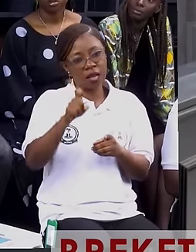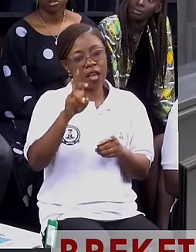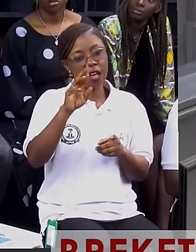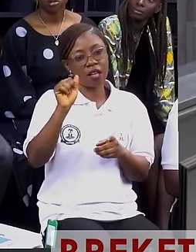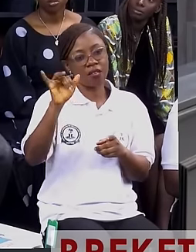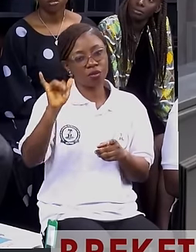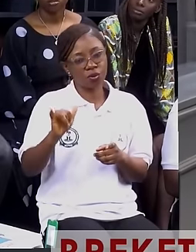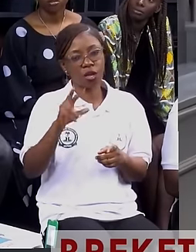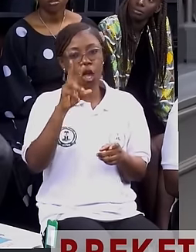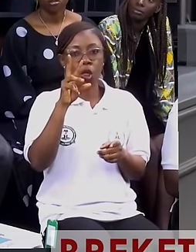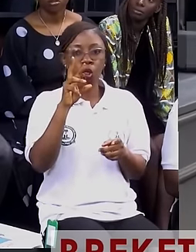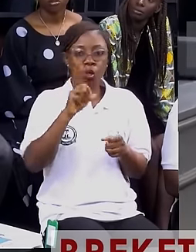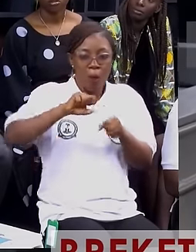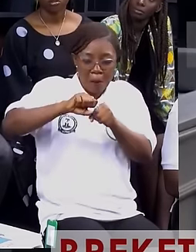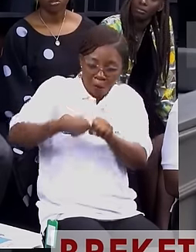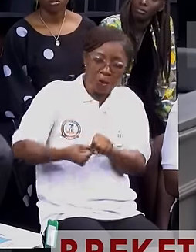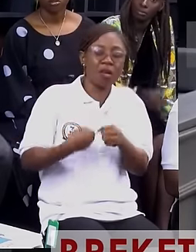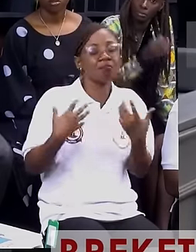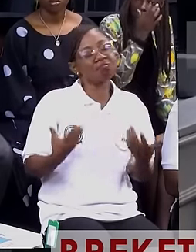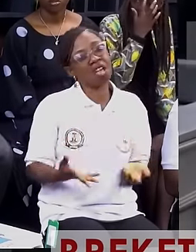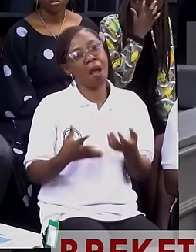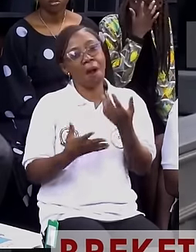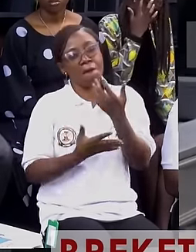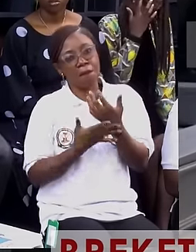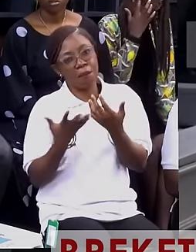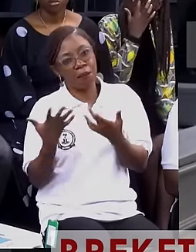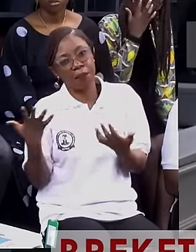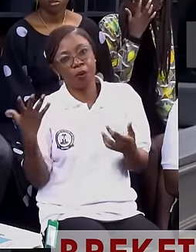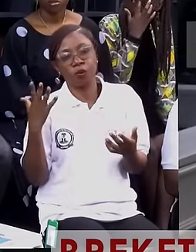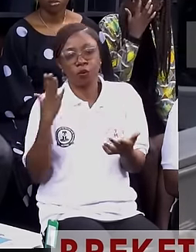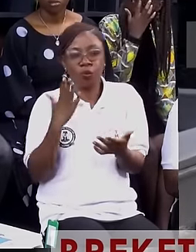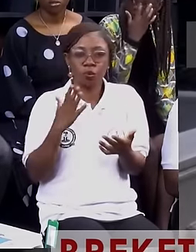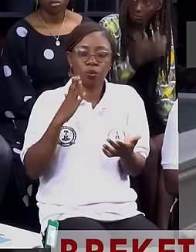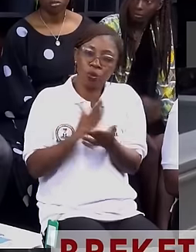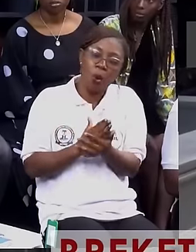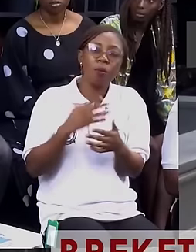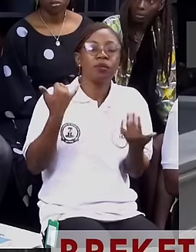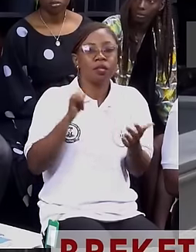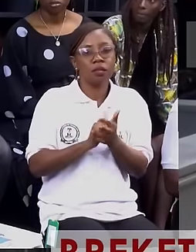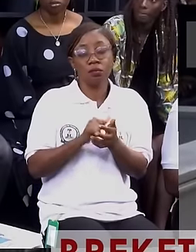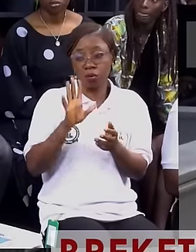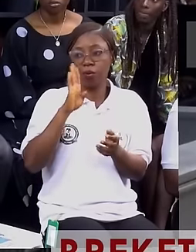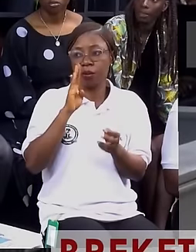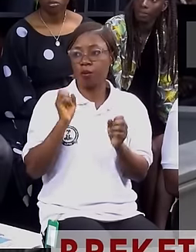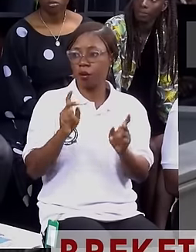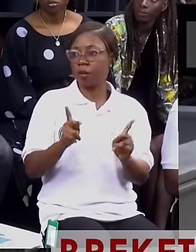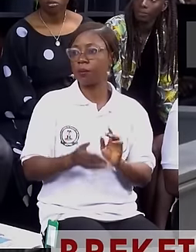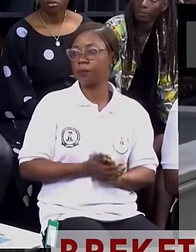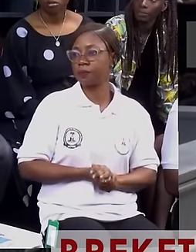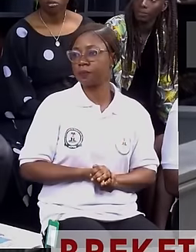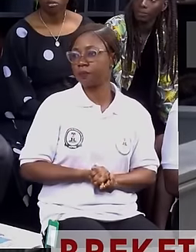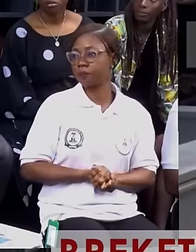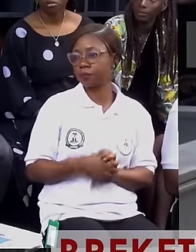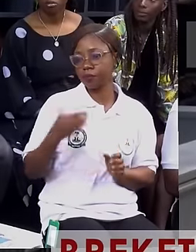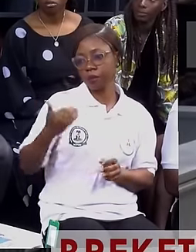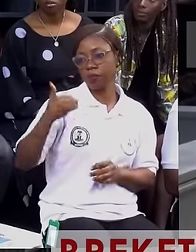this muscle, blood, clots. That we thank. Sorry, you'll be okay by the grace of God. Thank you, sir. Thank you. Next